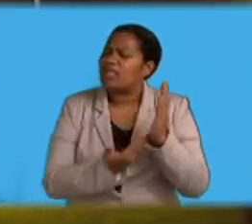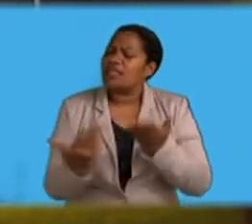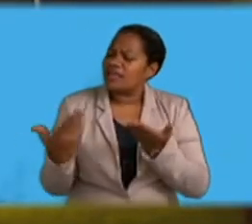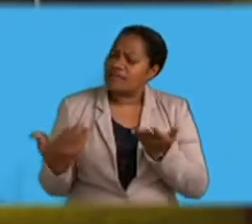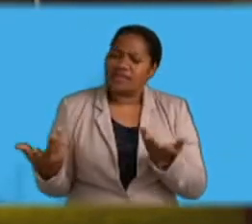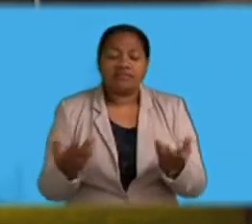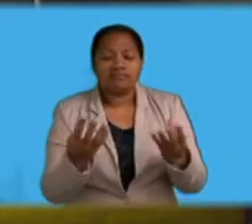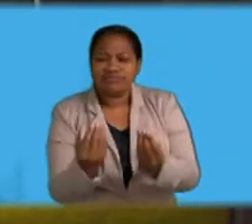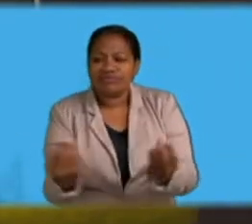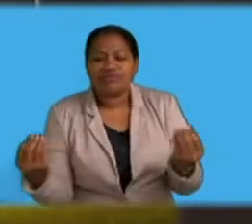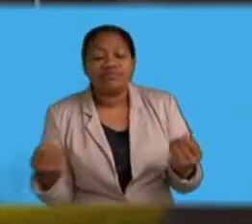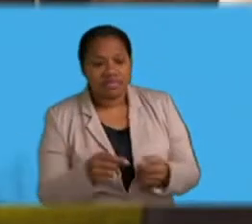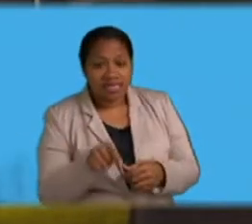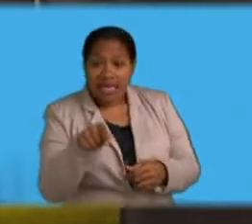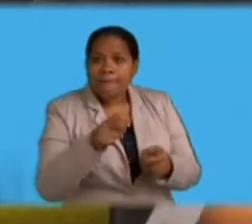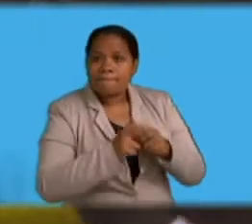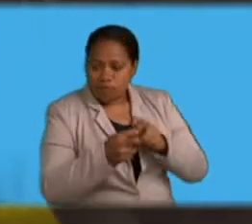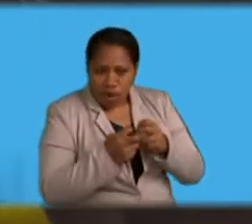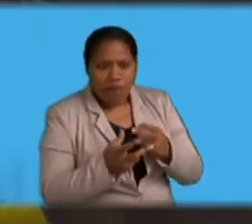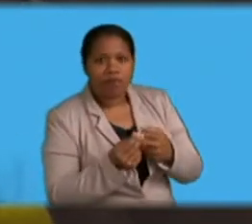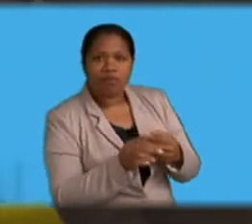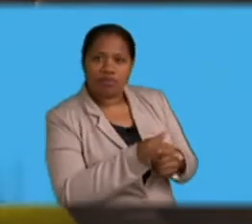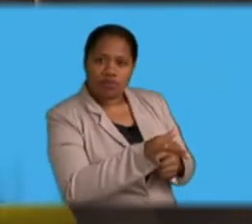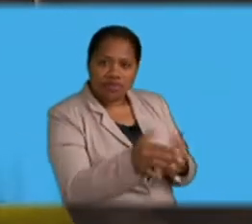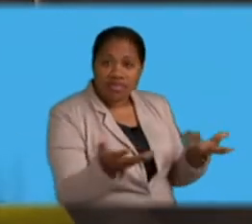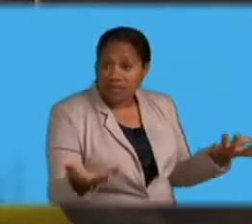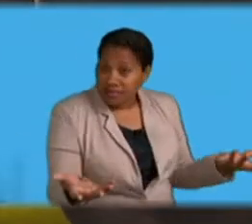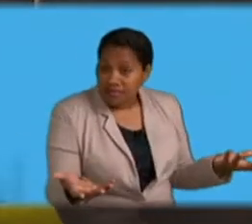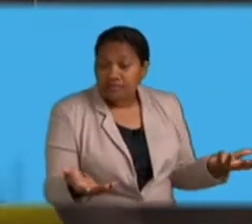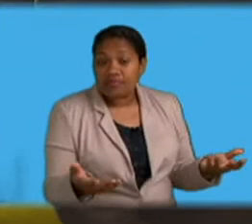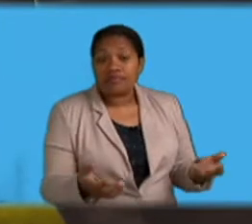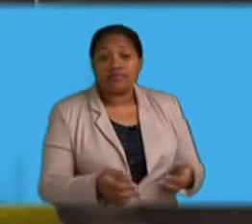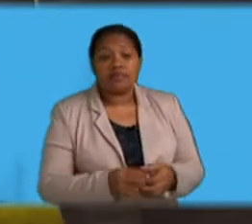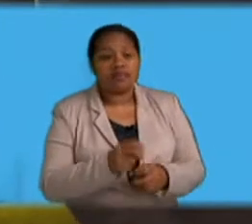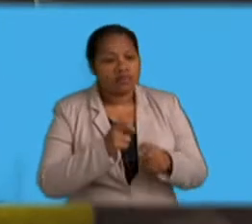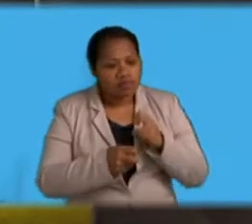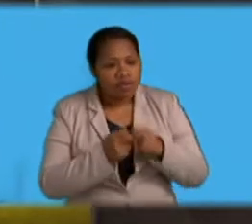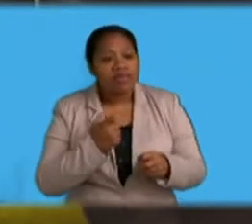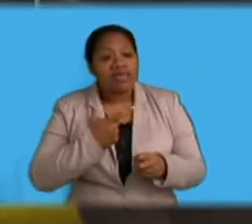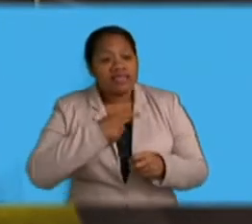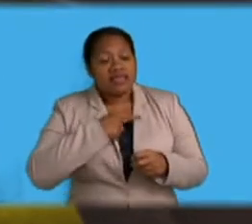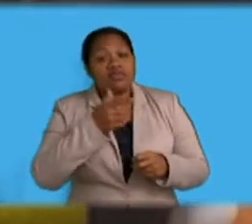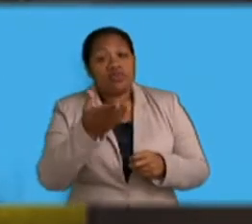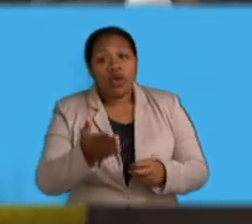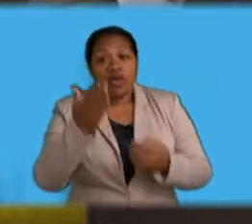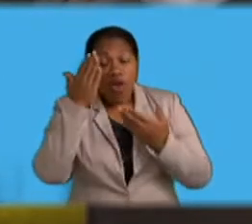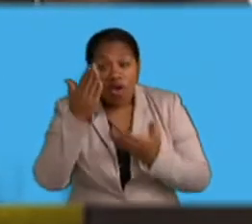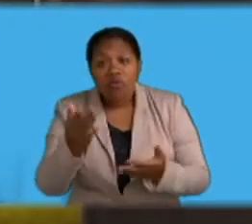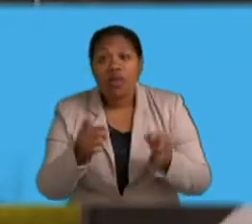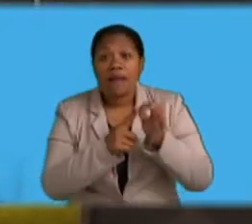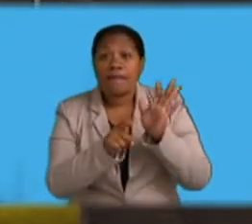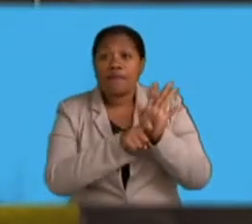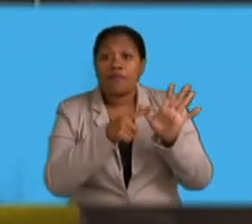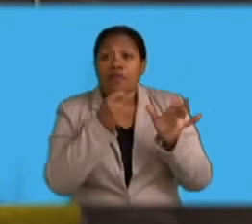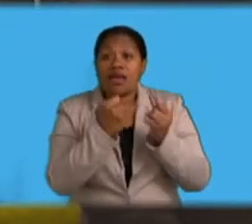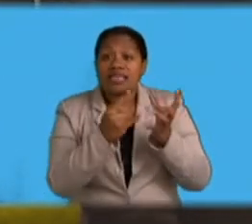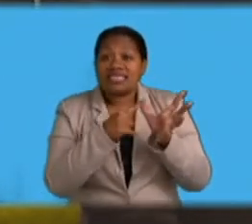them. And this is unfortunately the problem that Honourable Prasad, he is opening up a door to these things for political